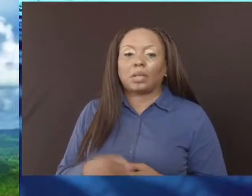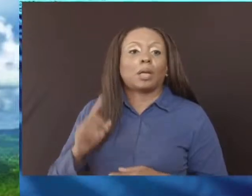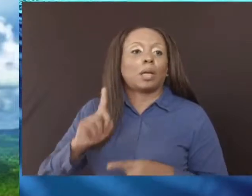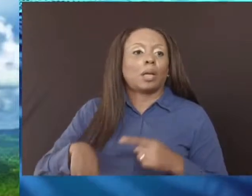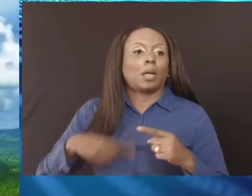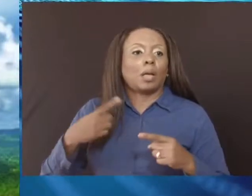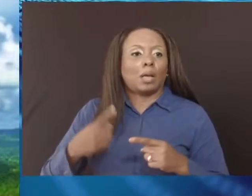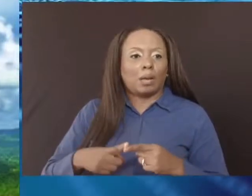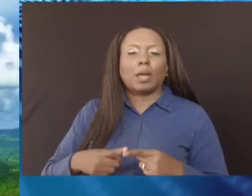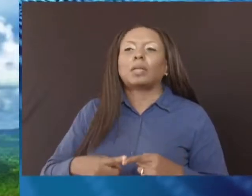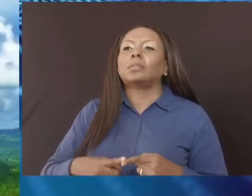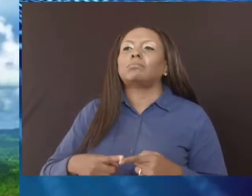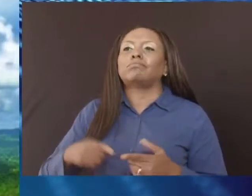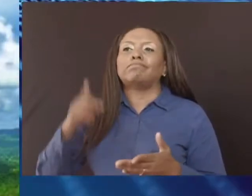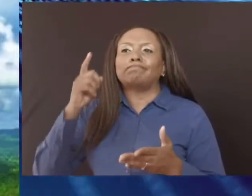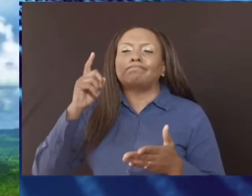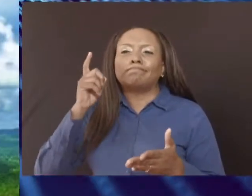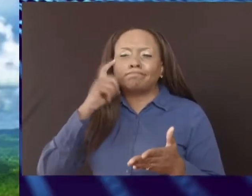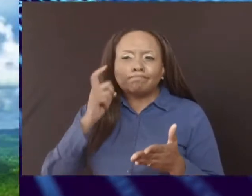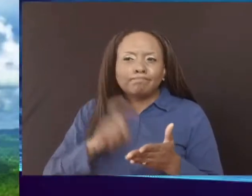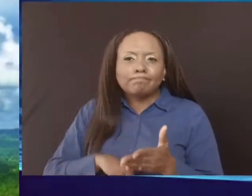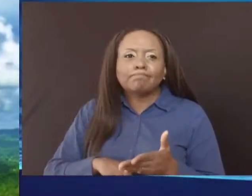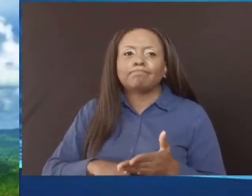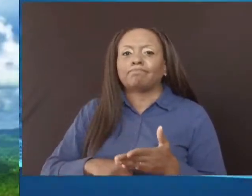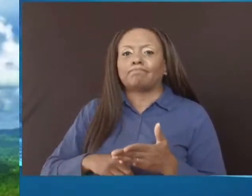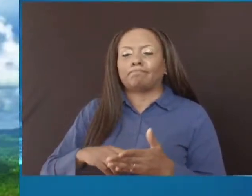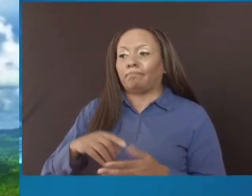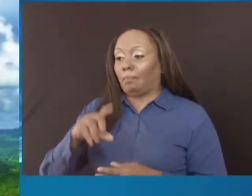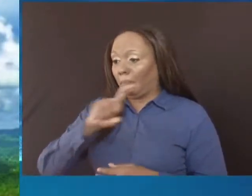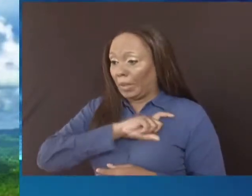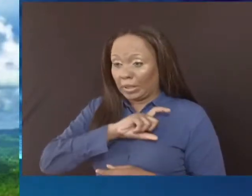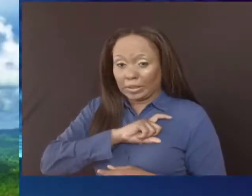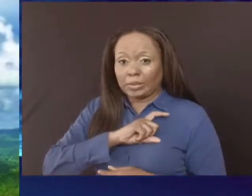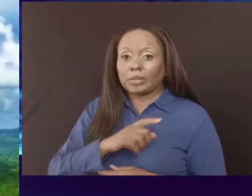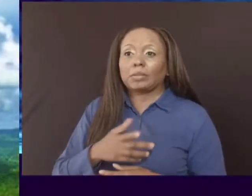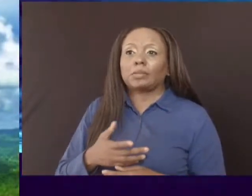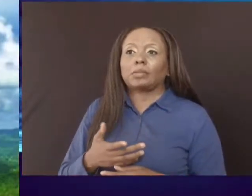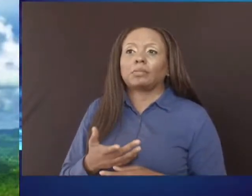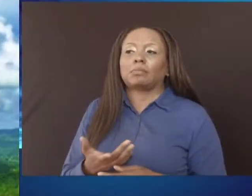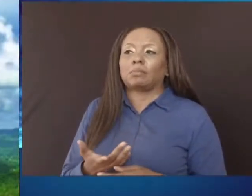made that the person has died at home, that body,